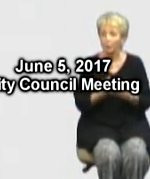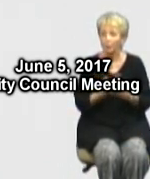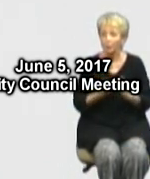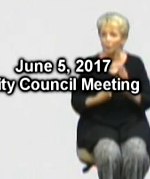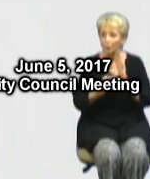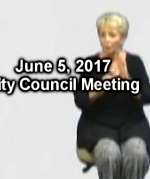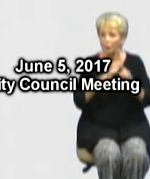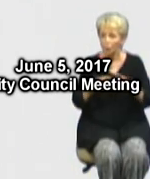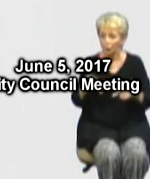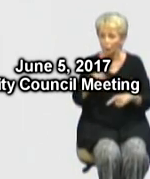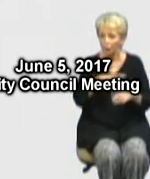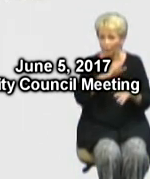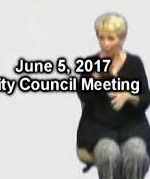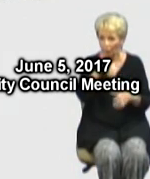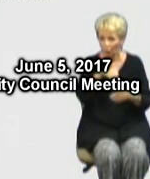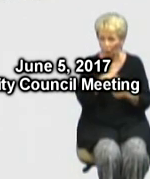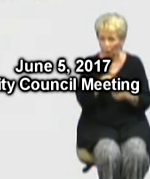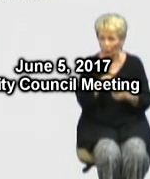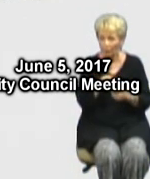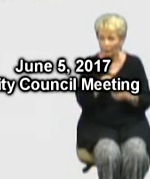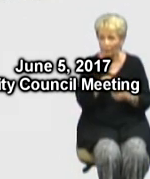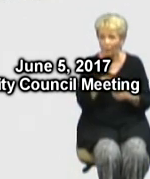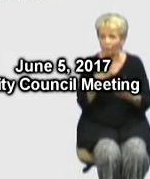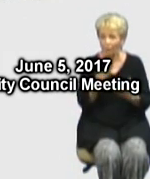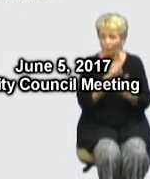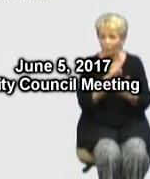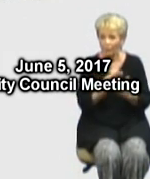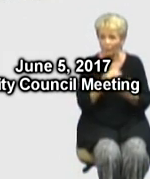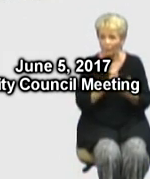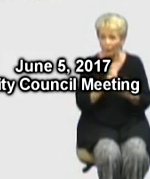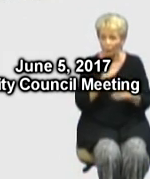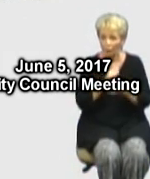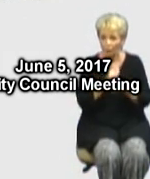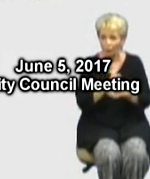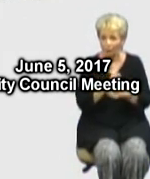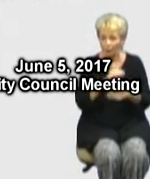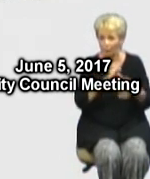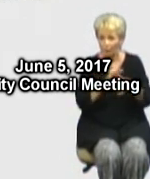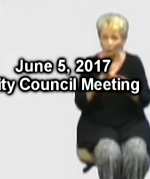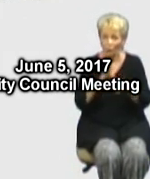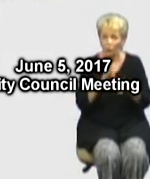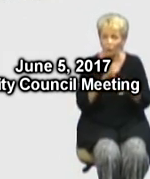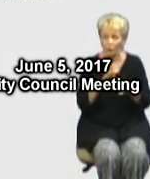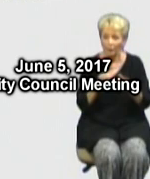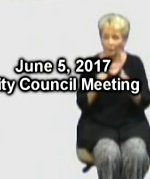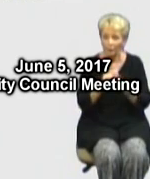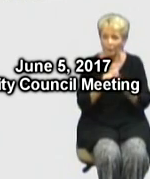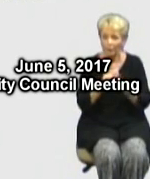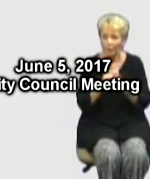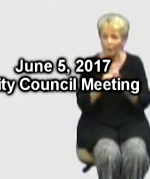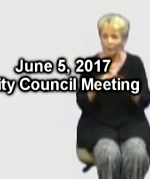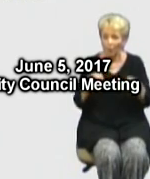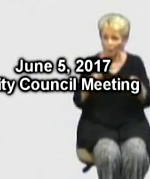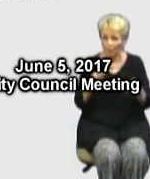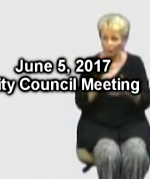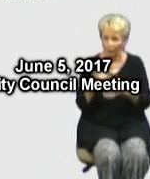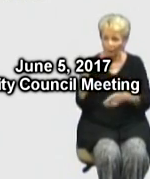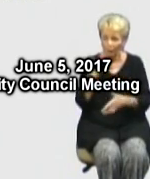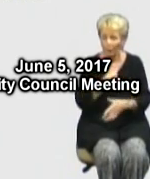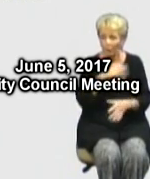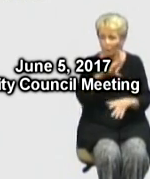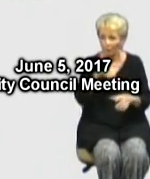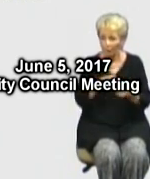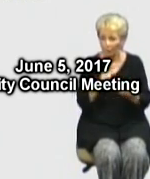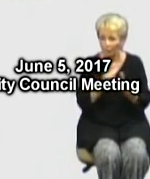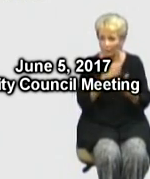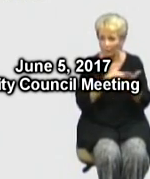you includes and funds the traditional partnerships and joint opportunities that we have been involved in, some